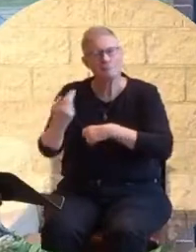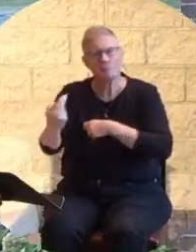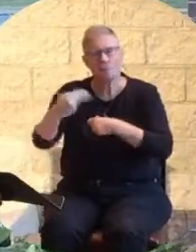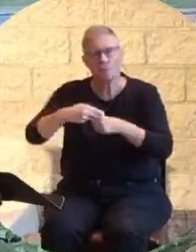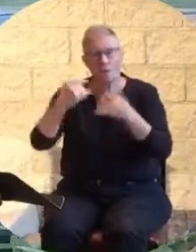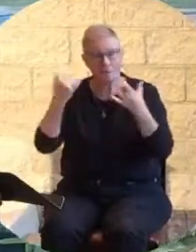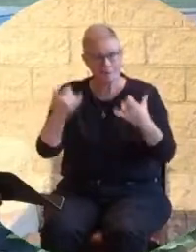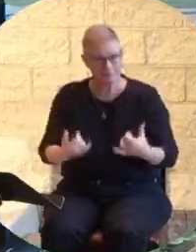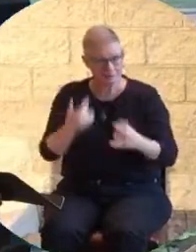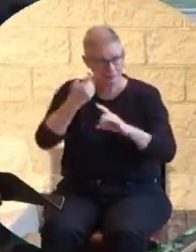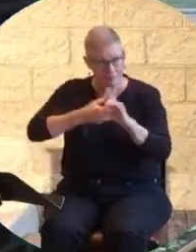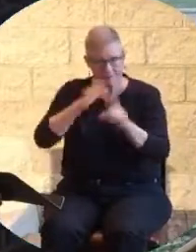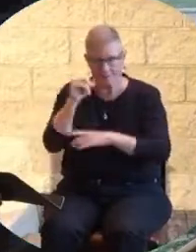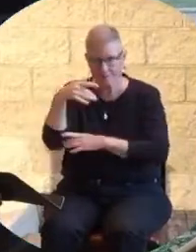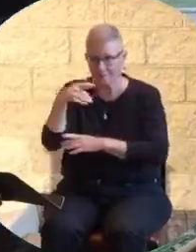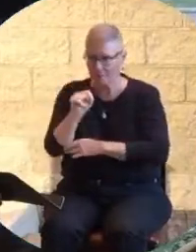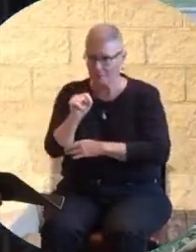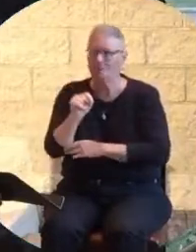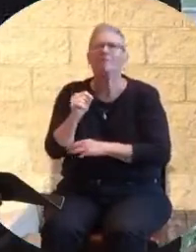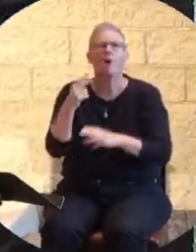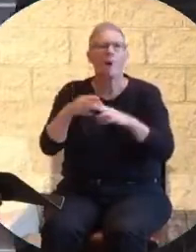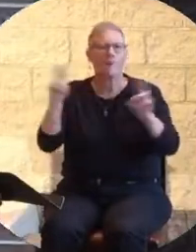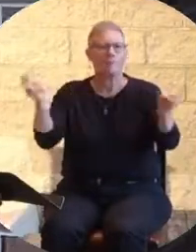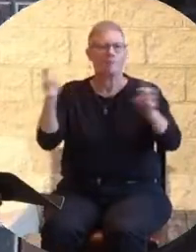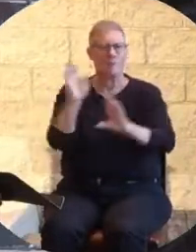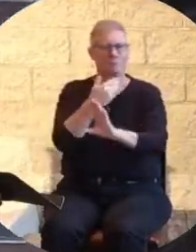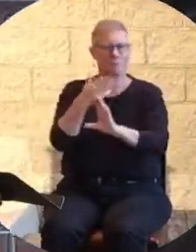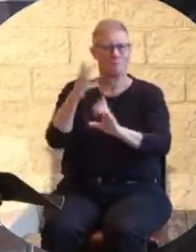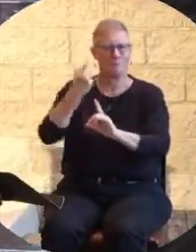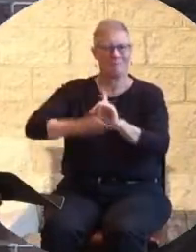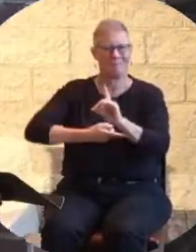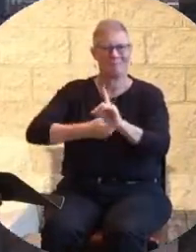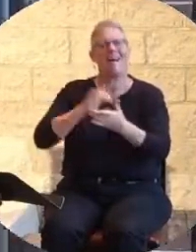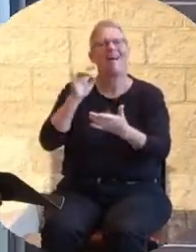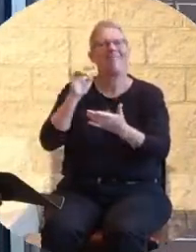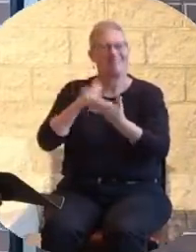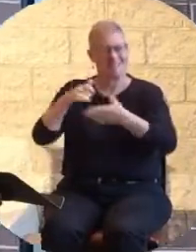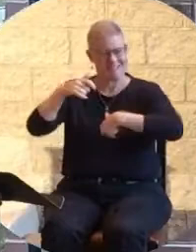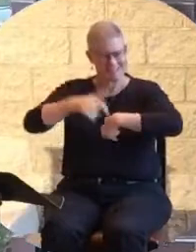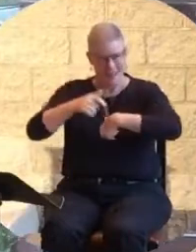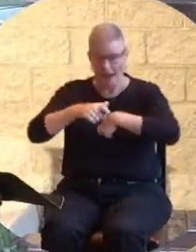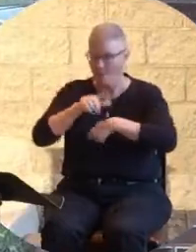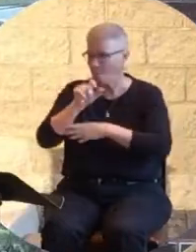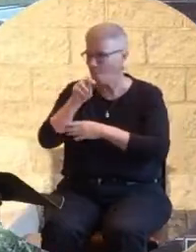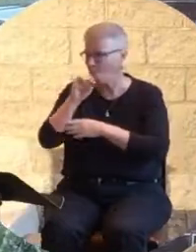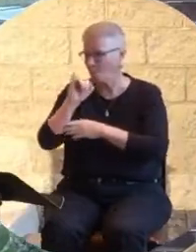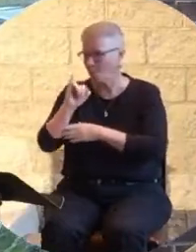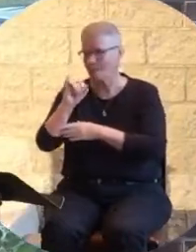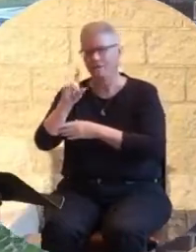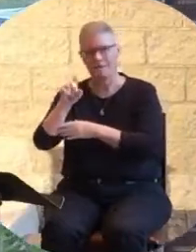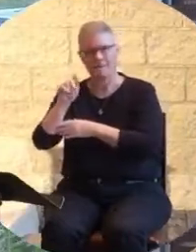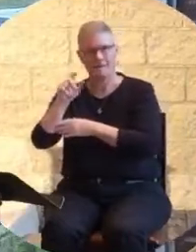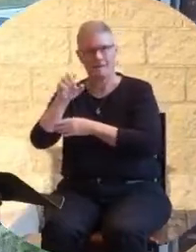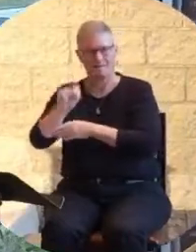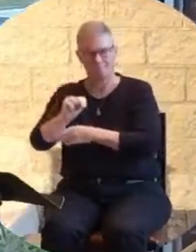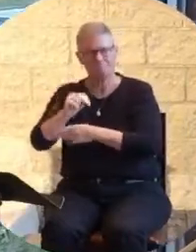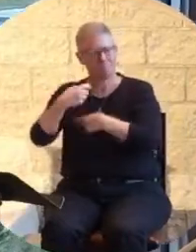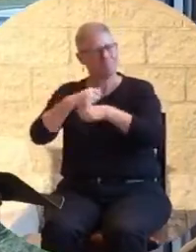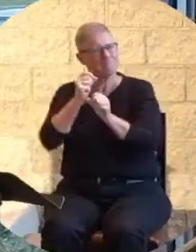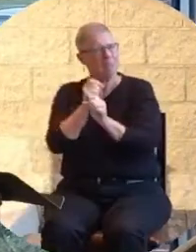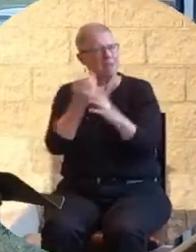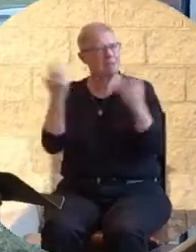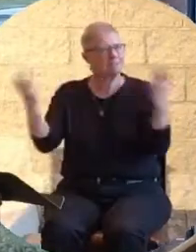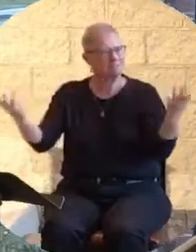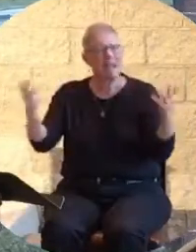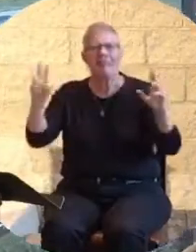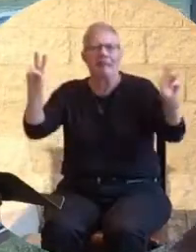Month here at Unity Minneapolis. And that's when Laurie Dockin creates this great music around a theme and then we blend that lesson